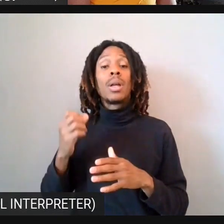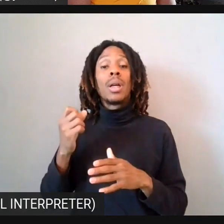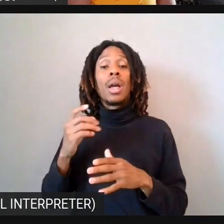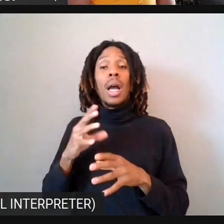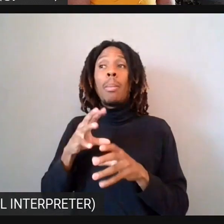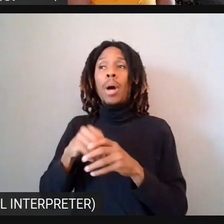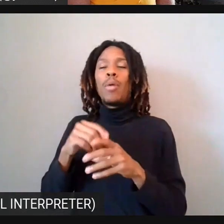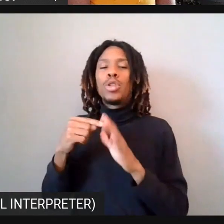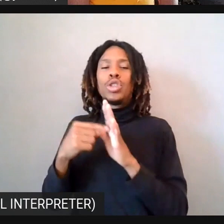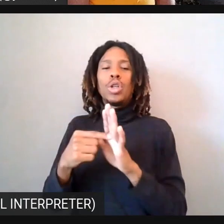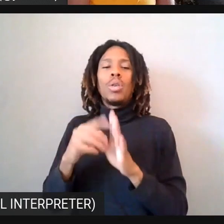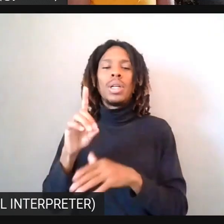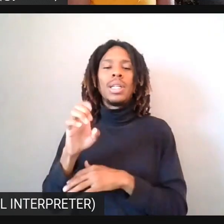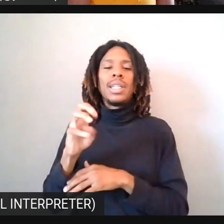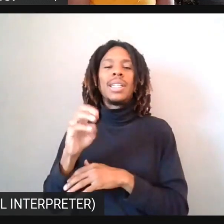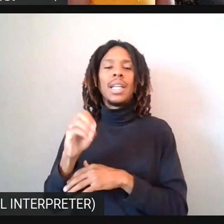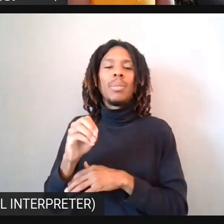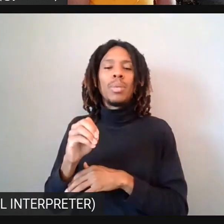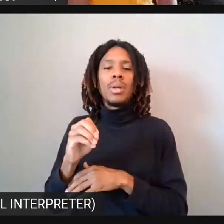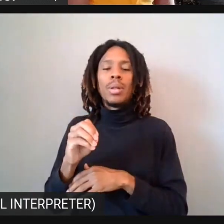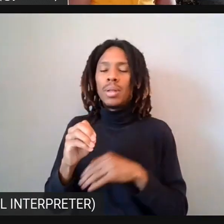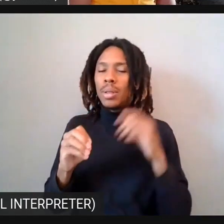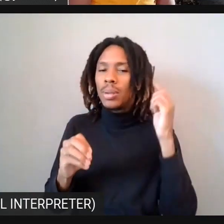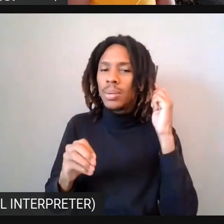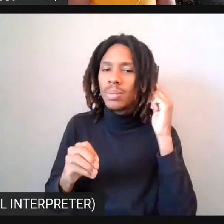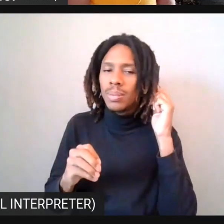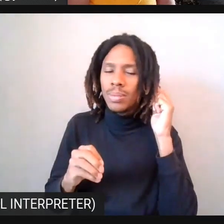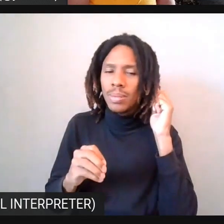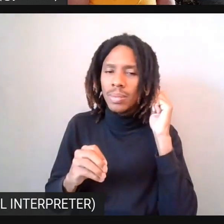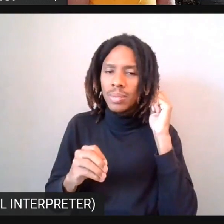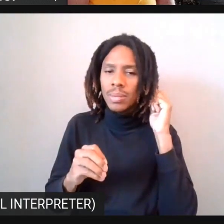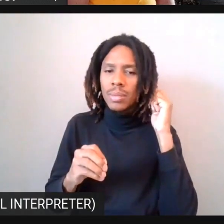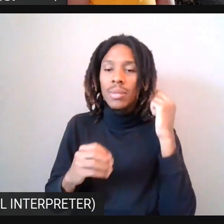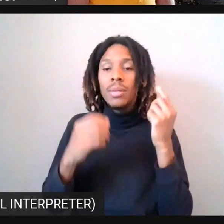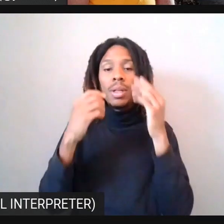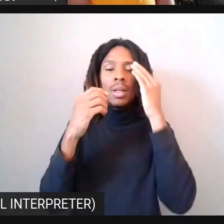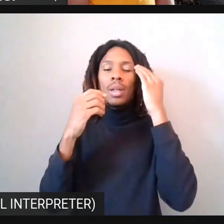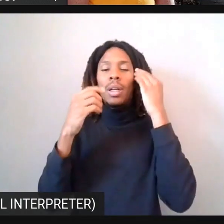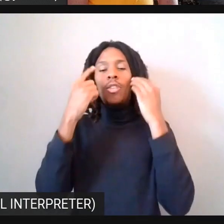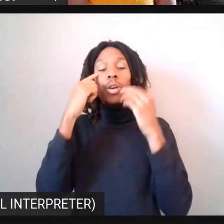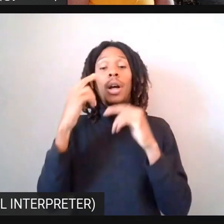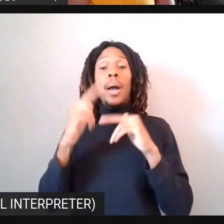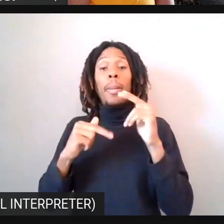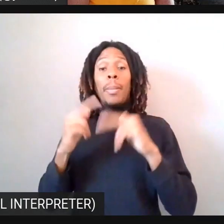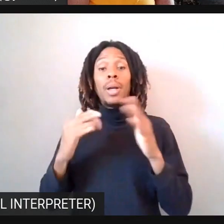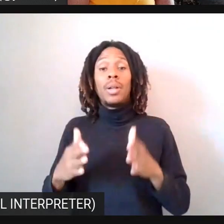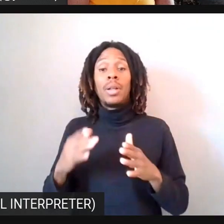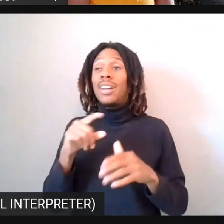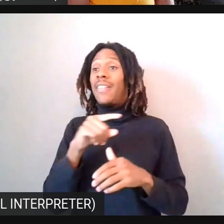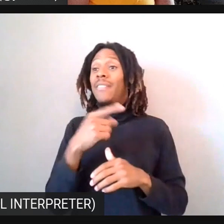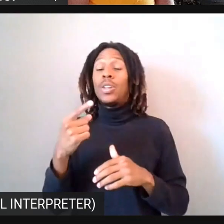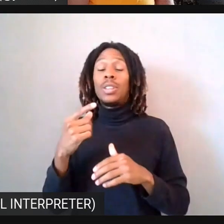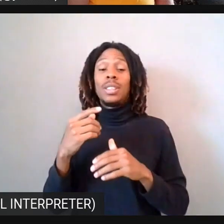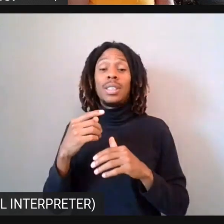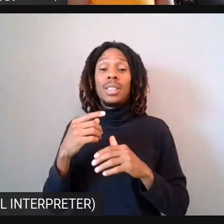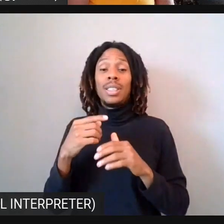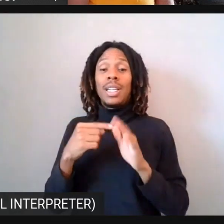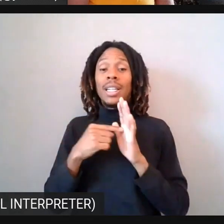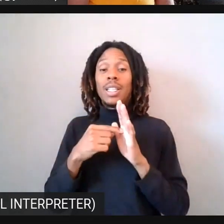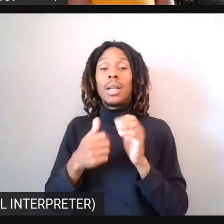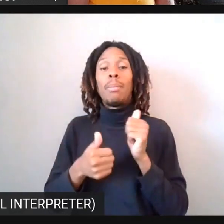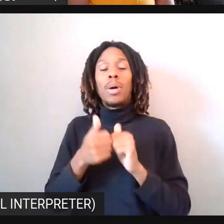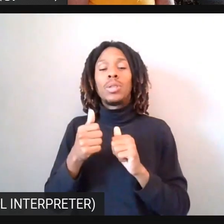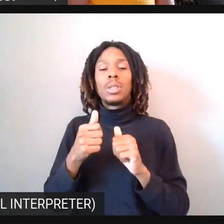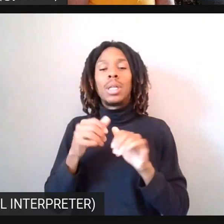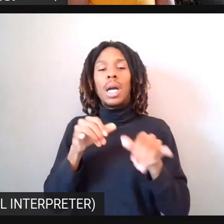show in my demo as well. So I'm going to keep the suspense on. But for builders, the first example and one of the most common use cases